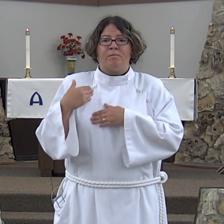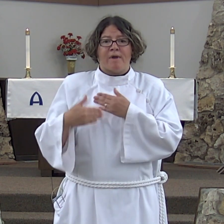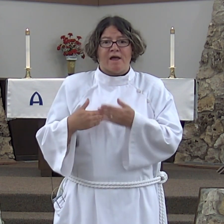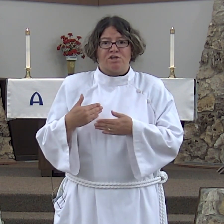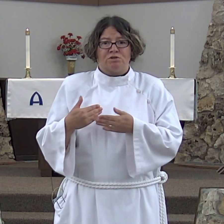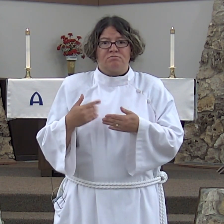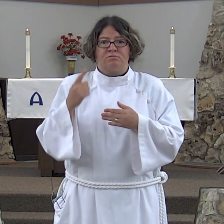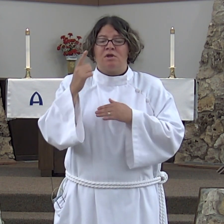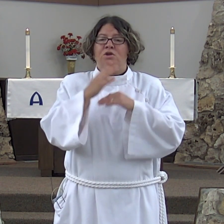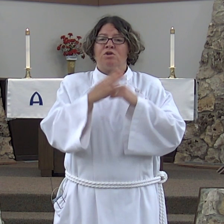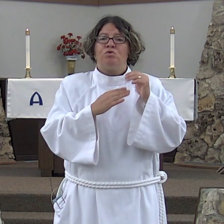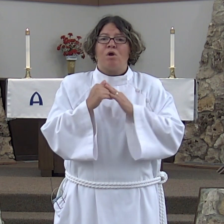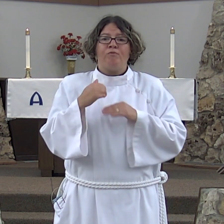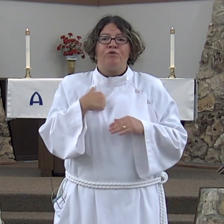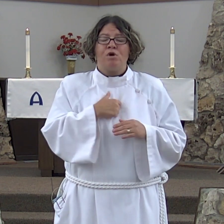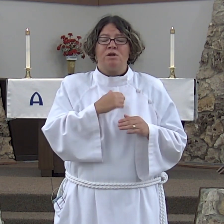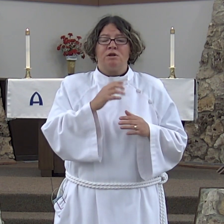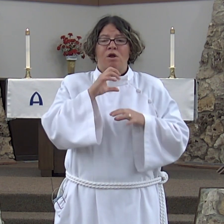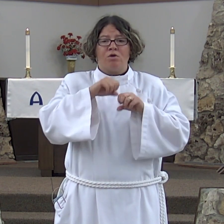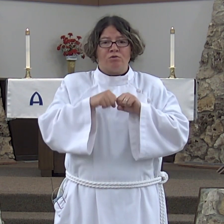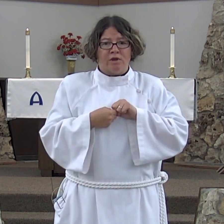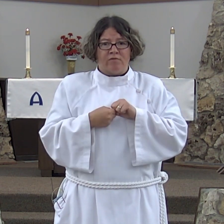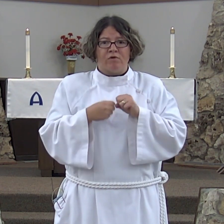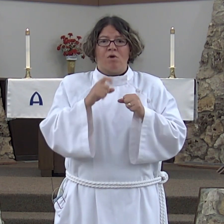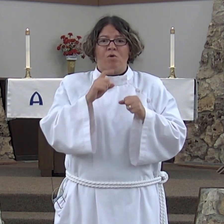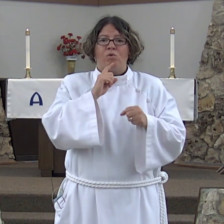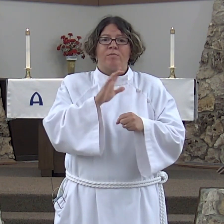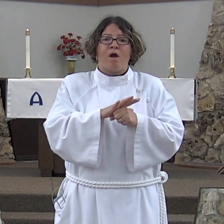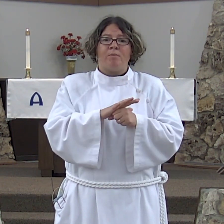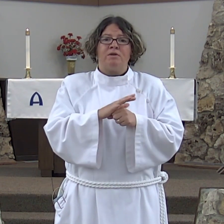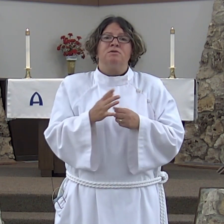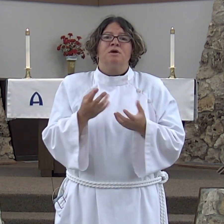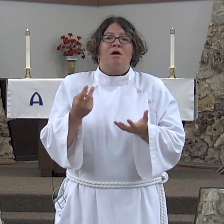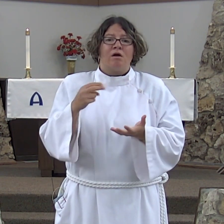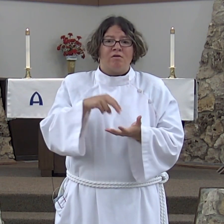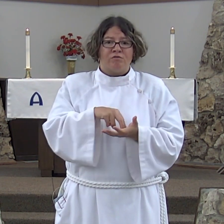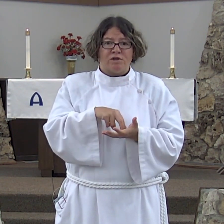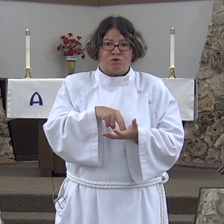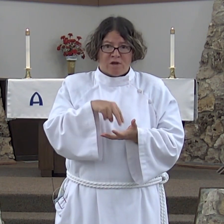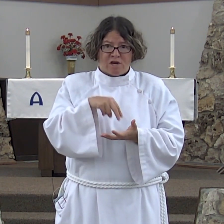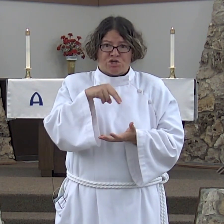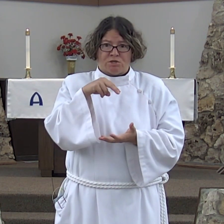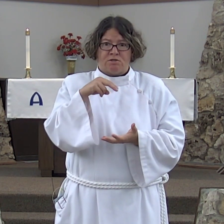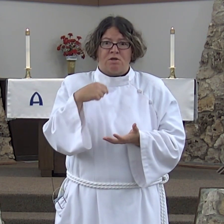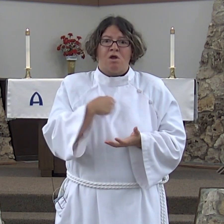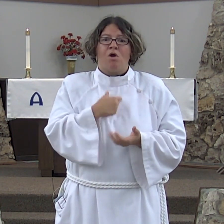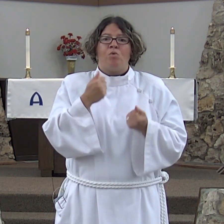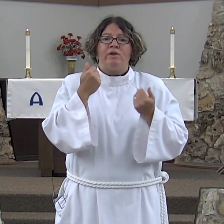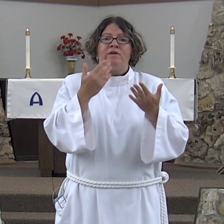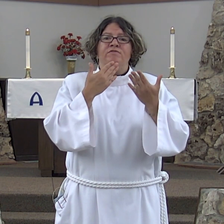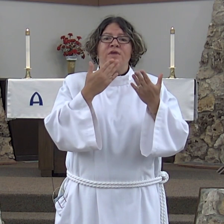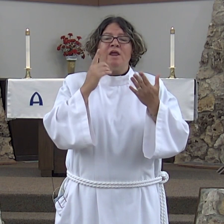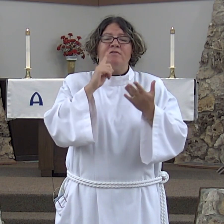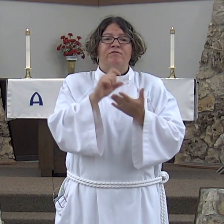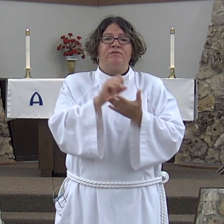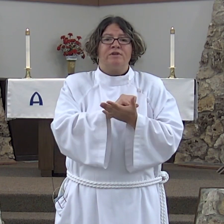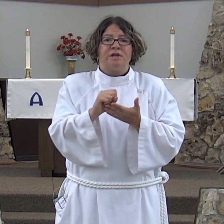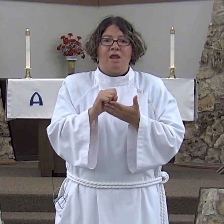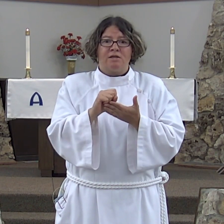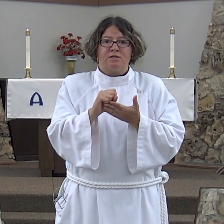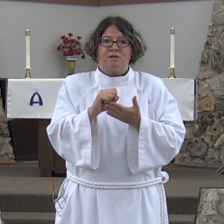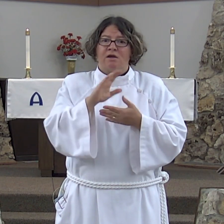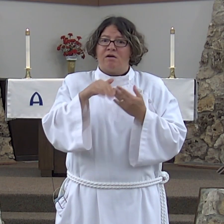God of compassion, you comfort us in our grief with the promise of resurrection. We give thanks